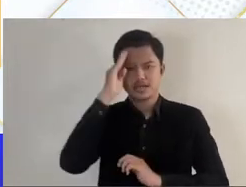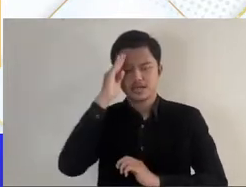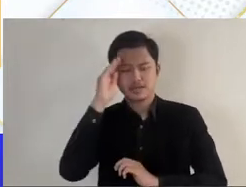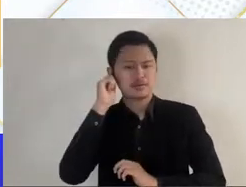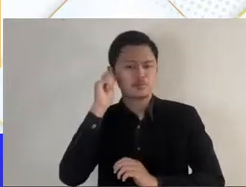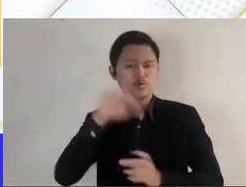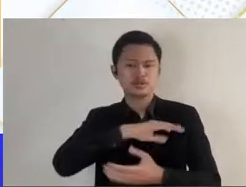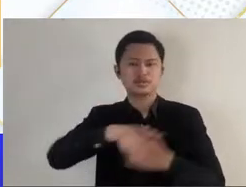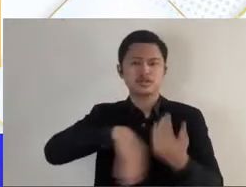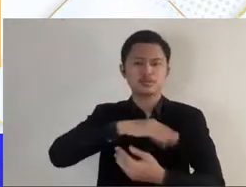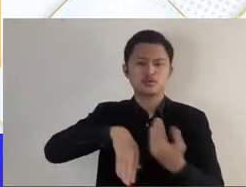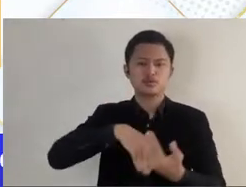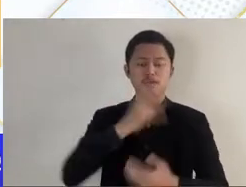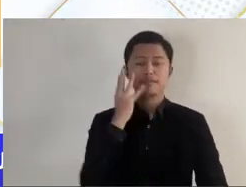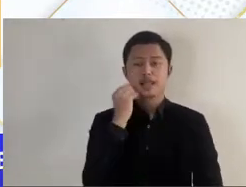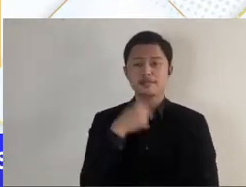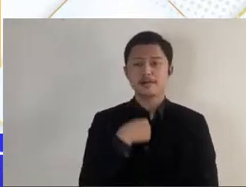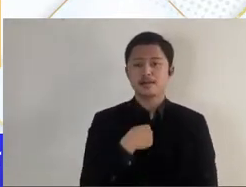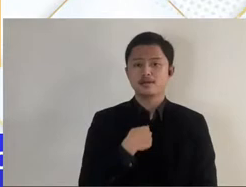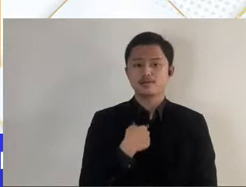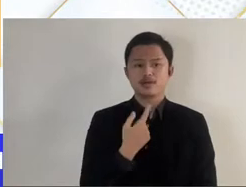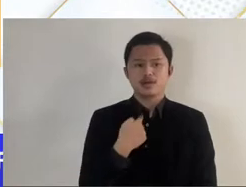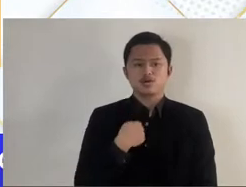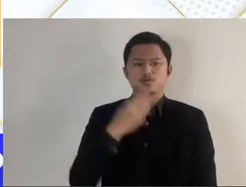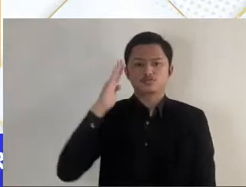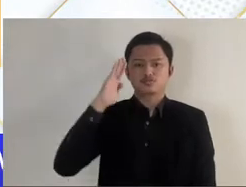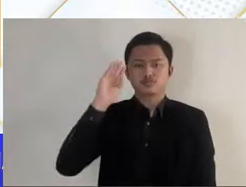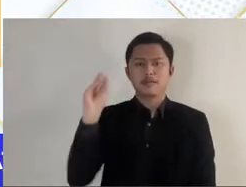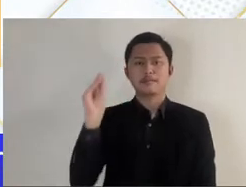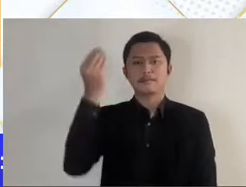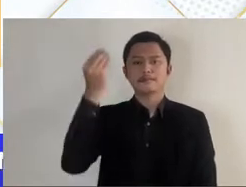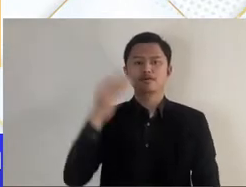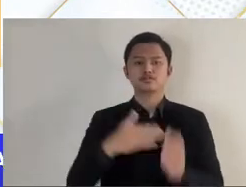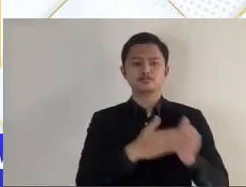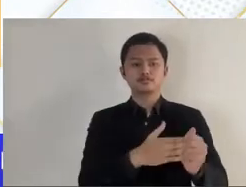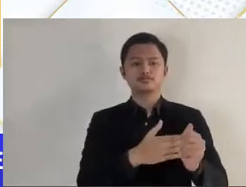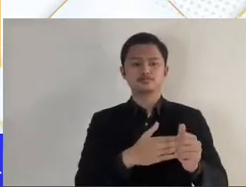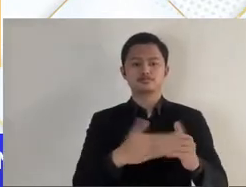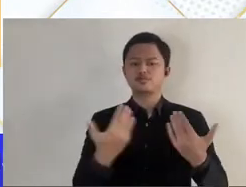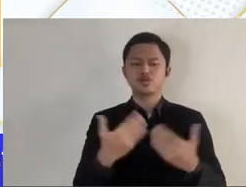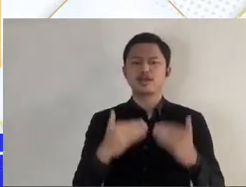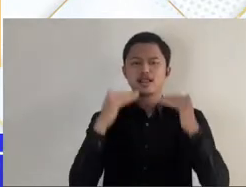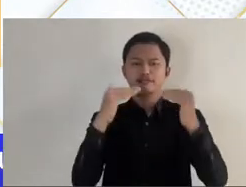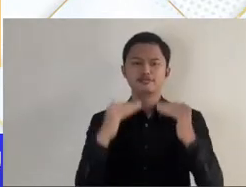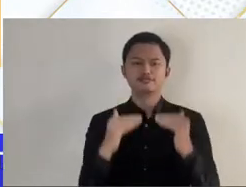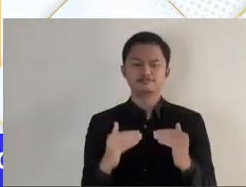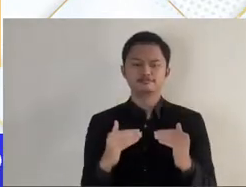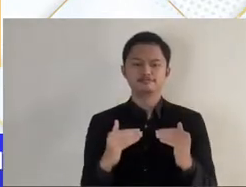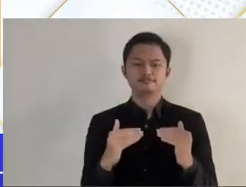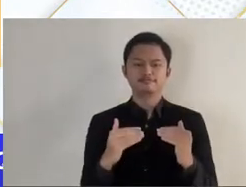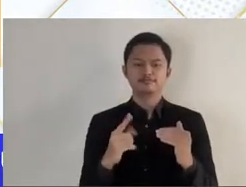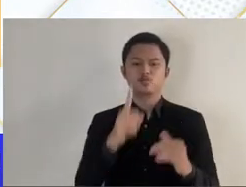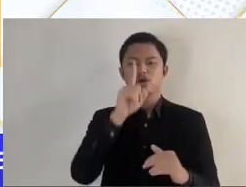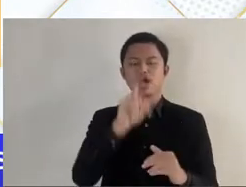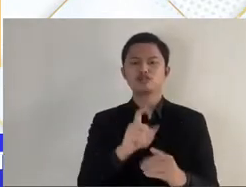My experiences as a platoon commander, this is from a lower level, I had to